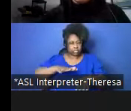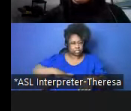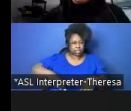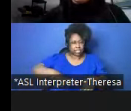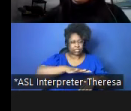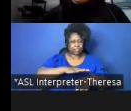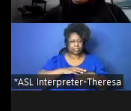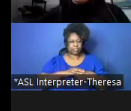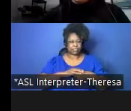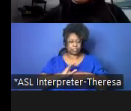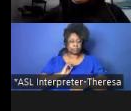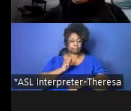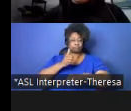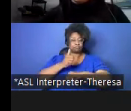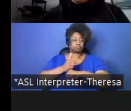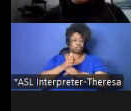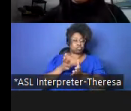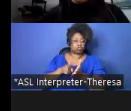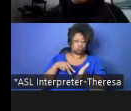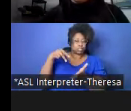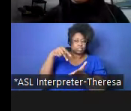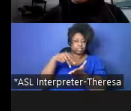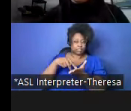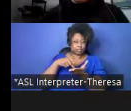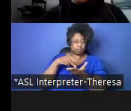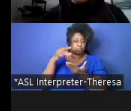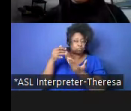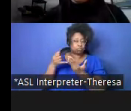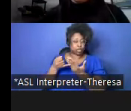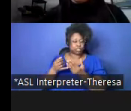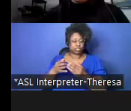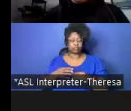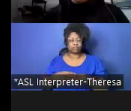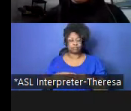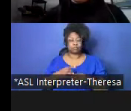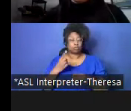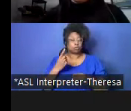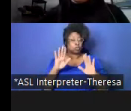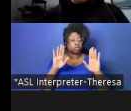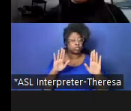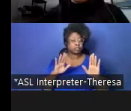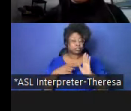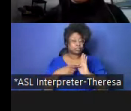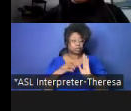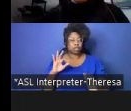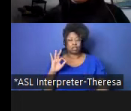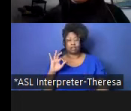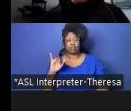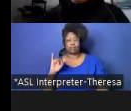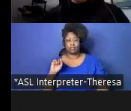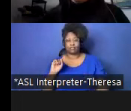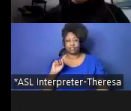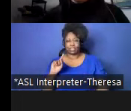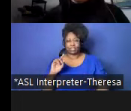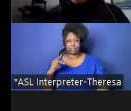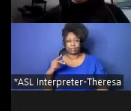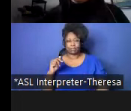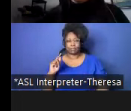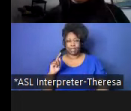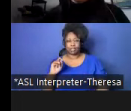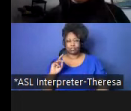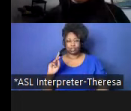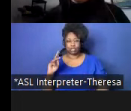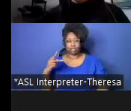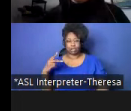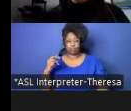implement resiliency projects. A great example is the Fitzpatrick Park project, where